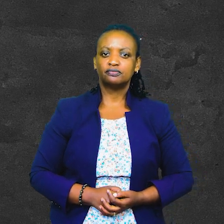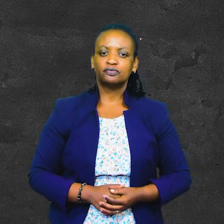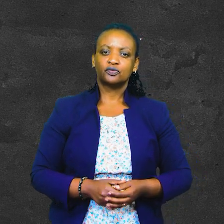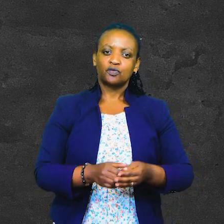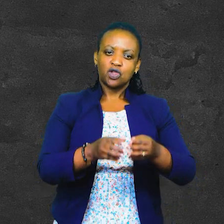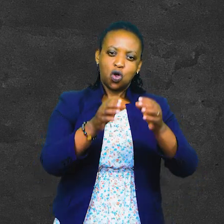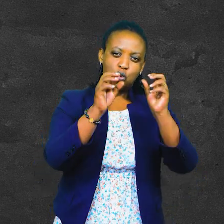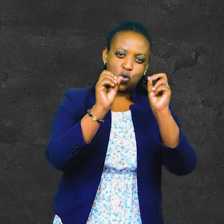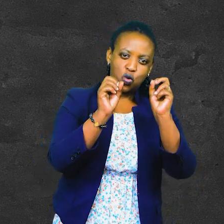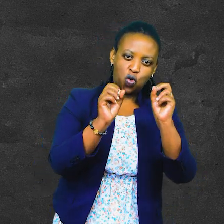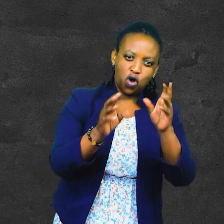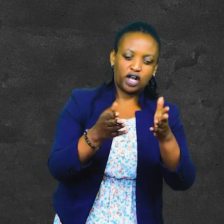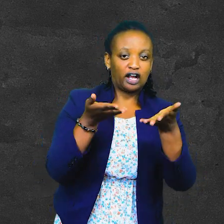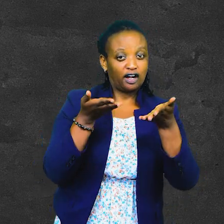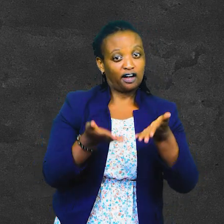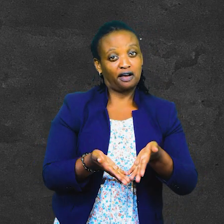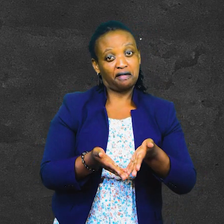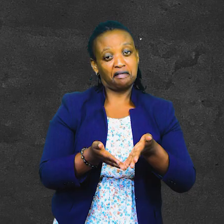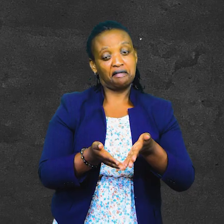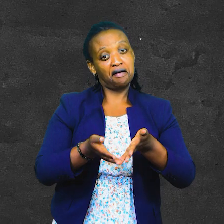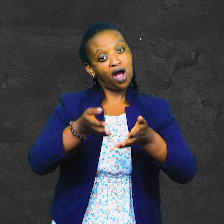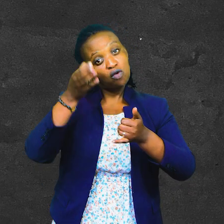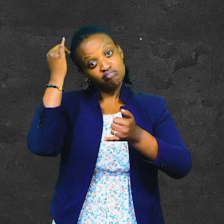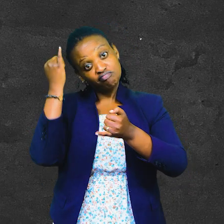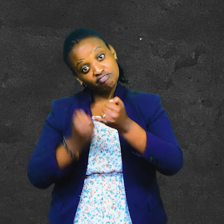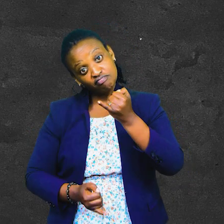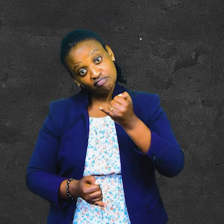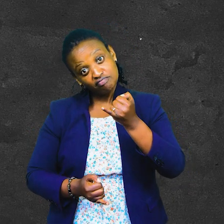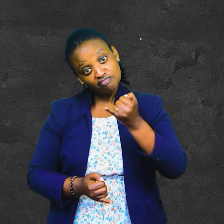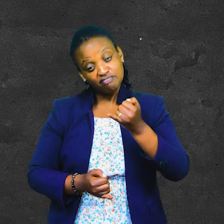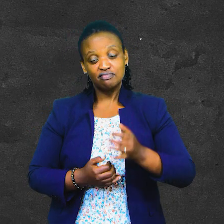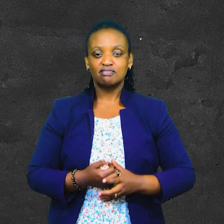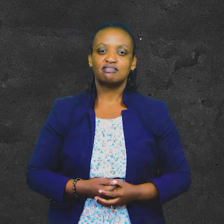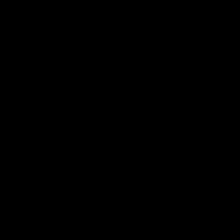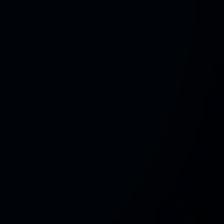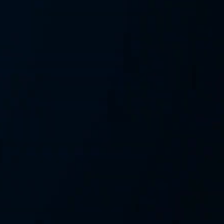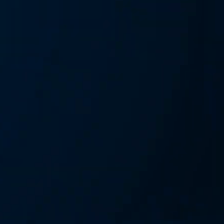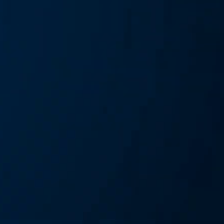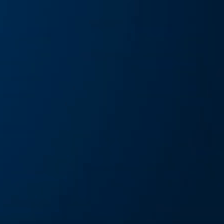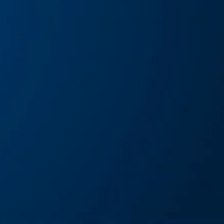Okay, we call it a day.